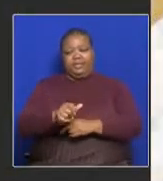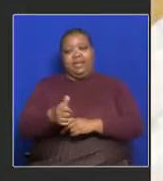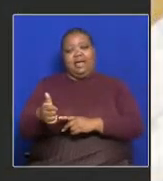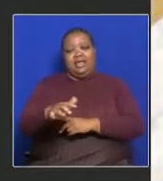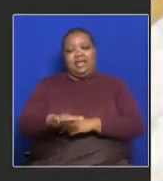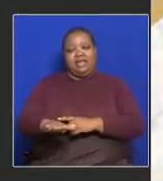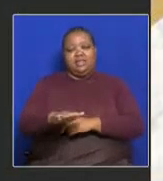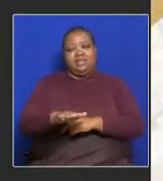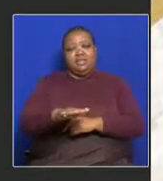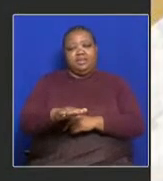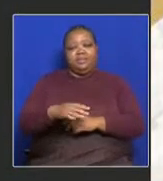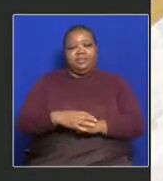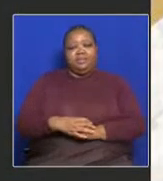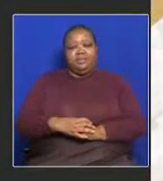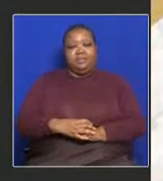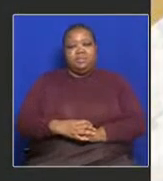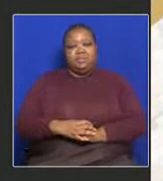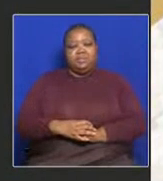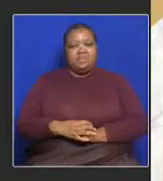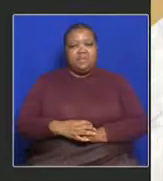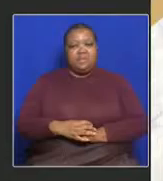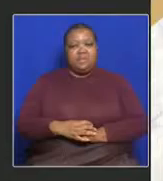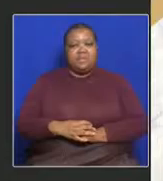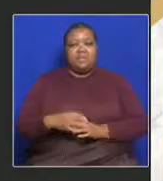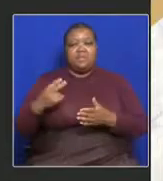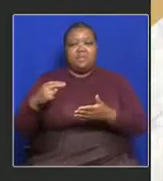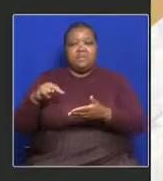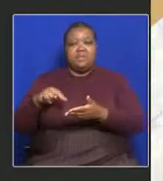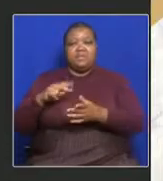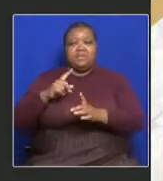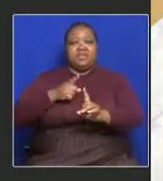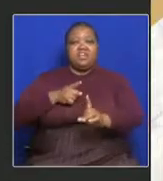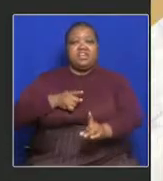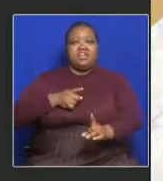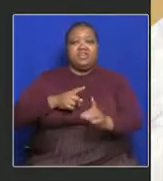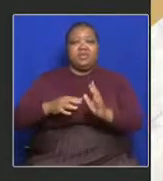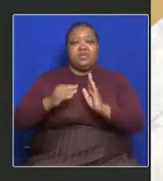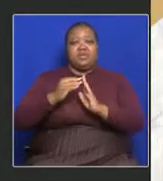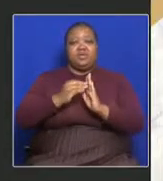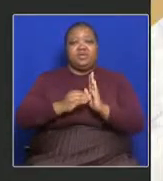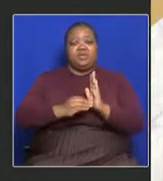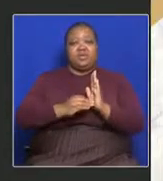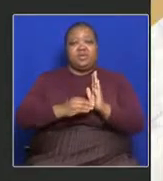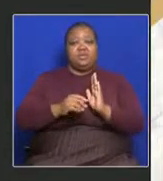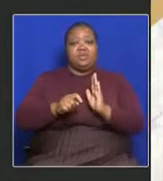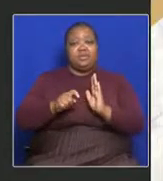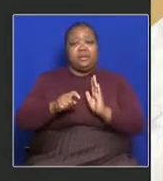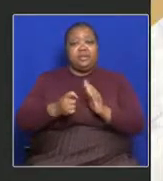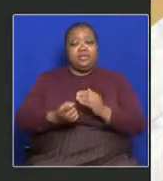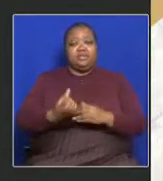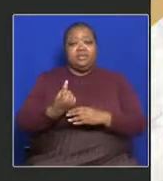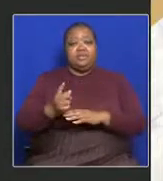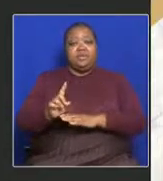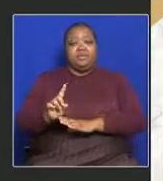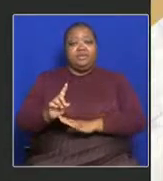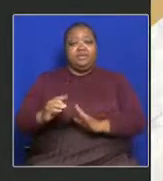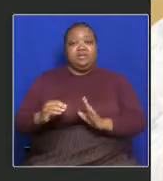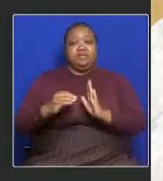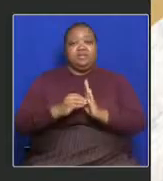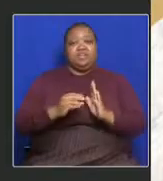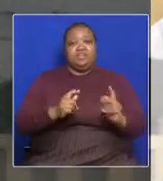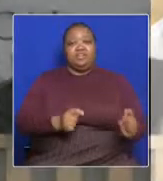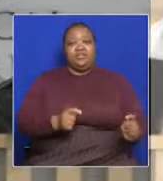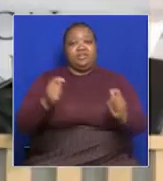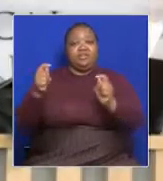we saw in the instruction note, what ought to have happened is an entry that it was being transferred